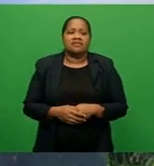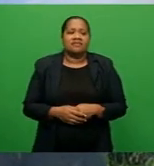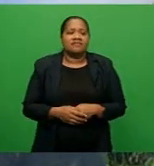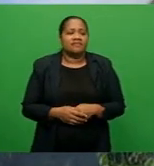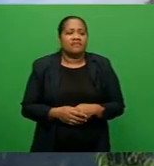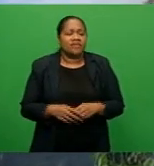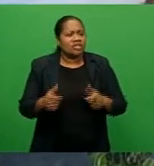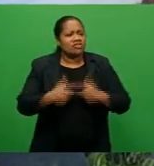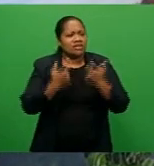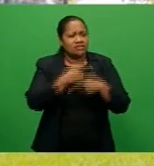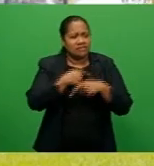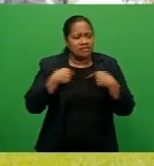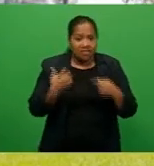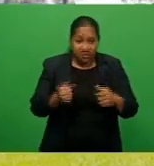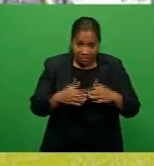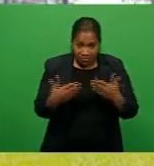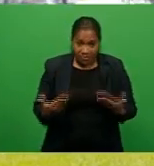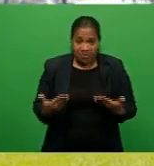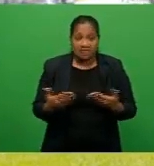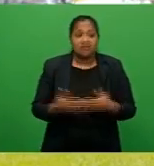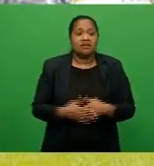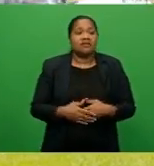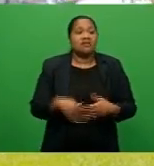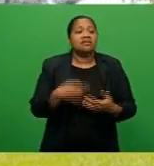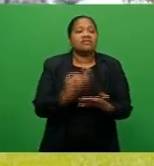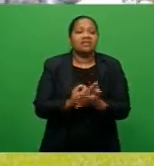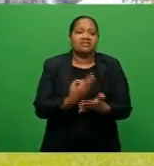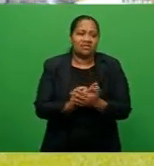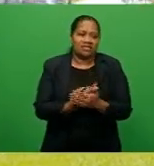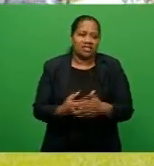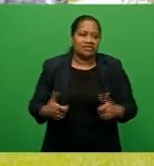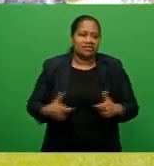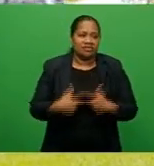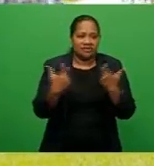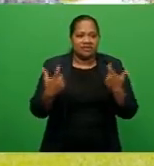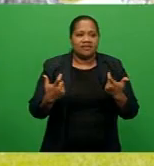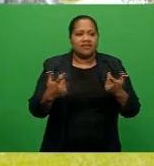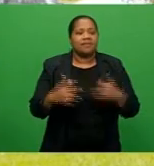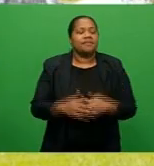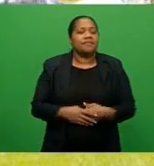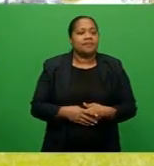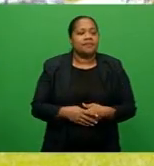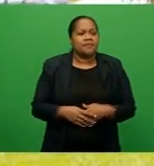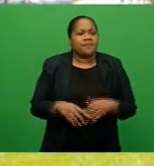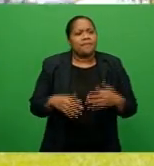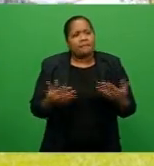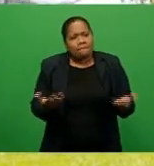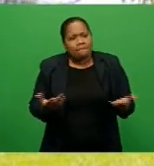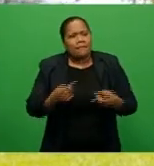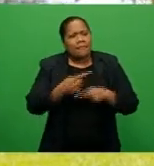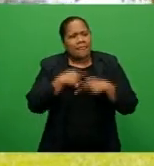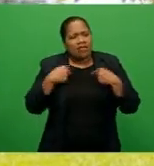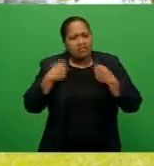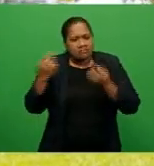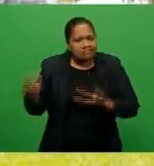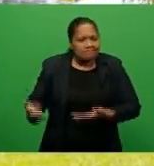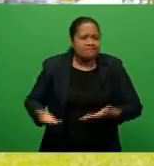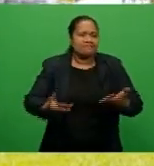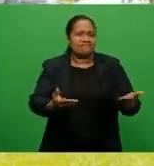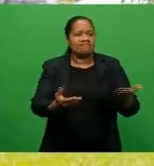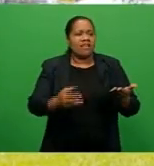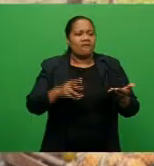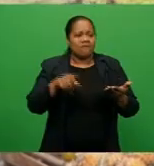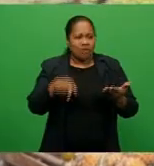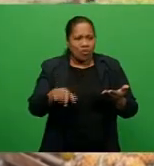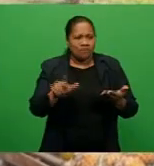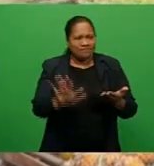that we face at the moment is, financial challenges. And the thing we put forward in terms of for this